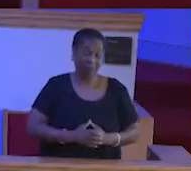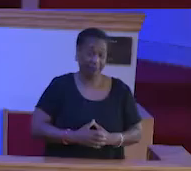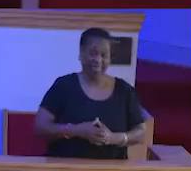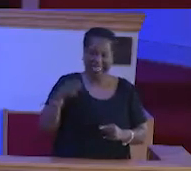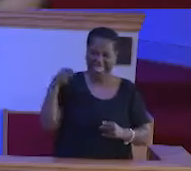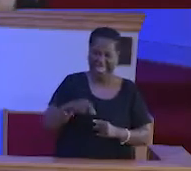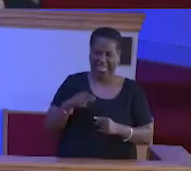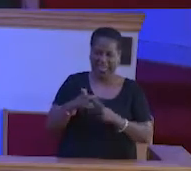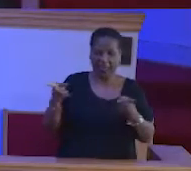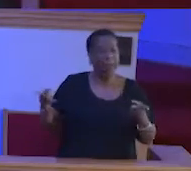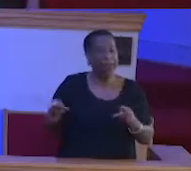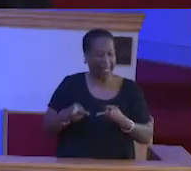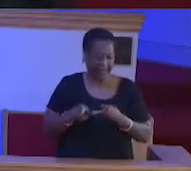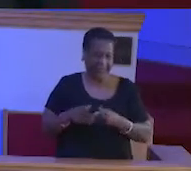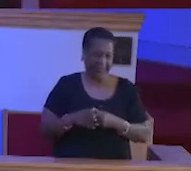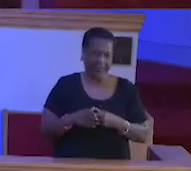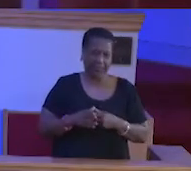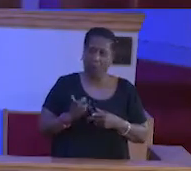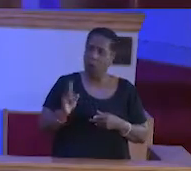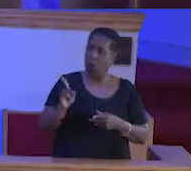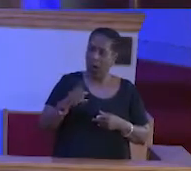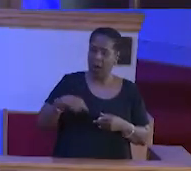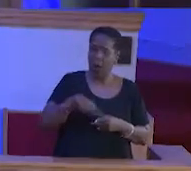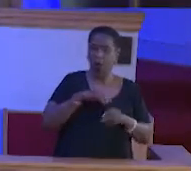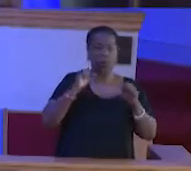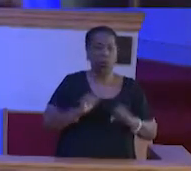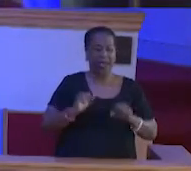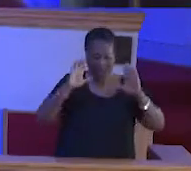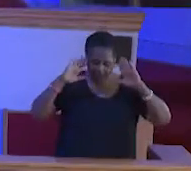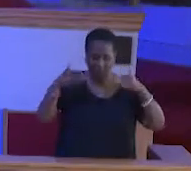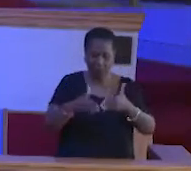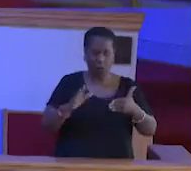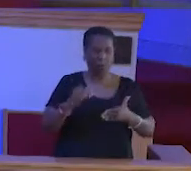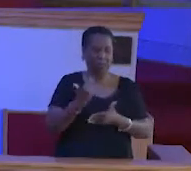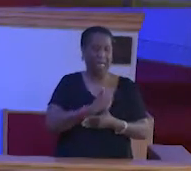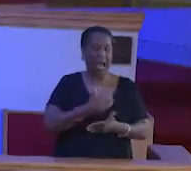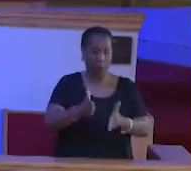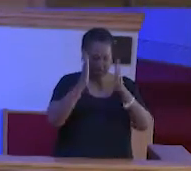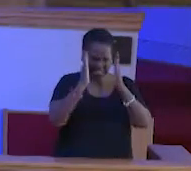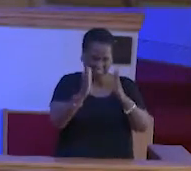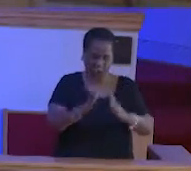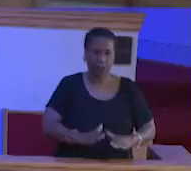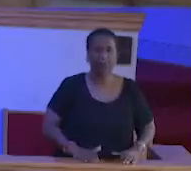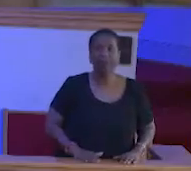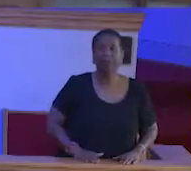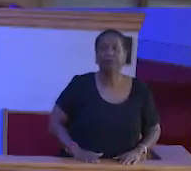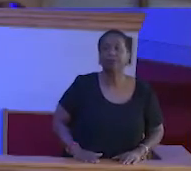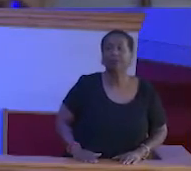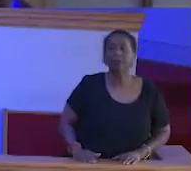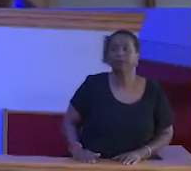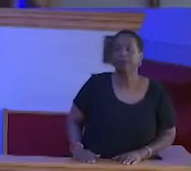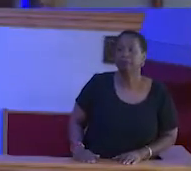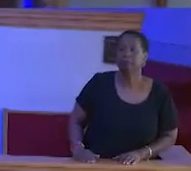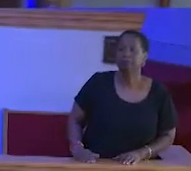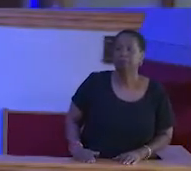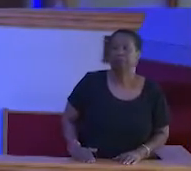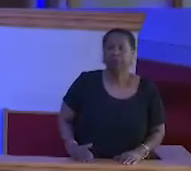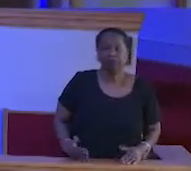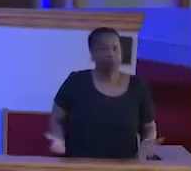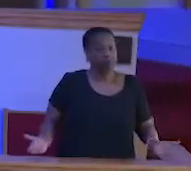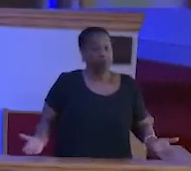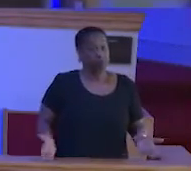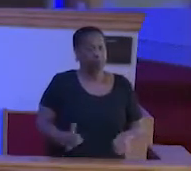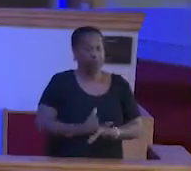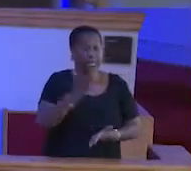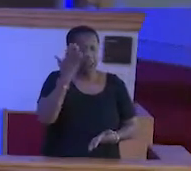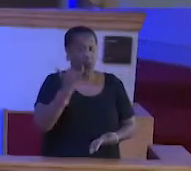is the place where we should focus our attention. No wonder the church doesn't